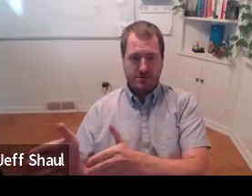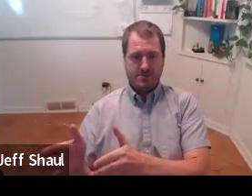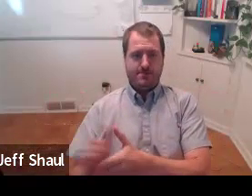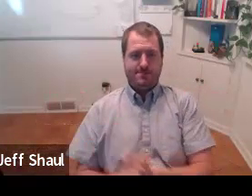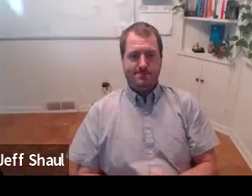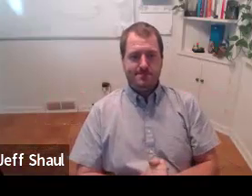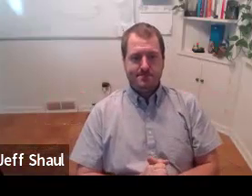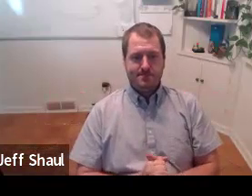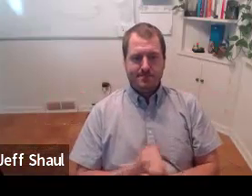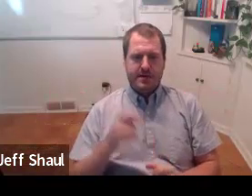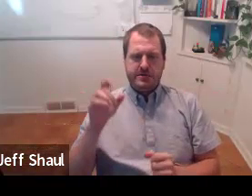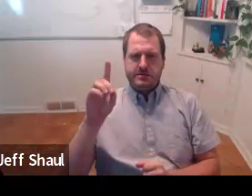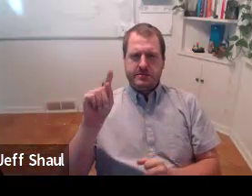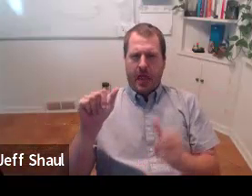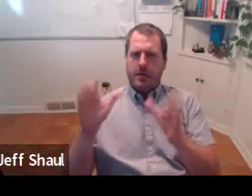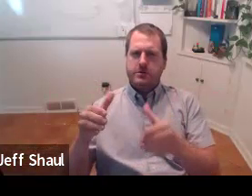different ways.